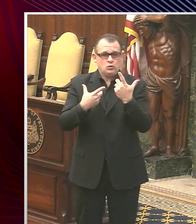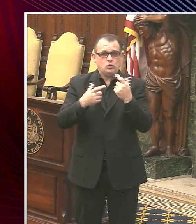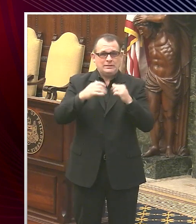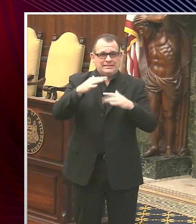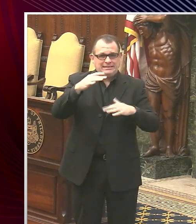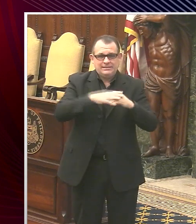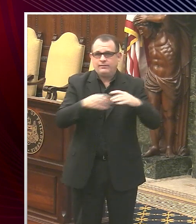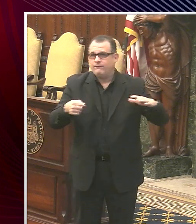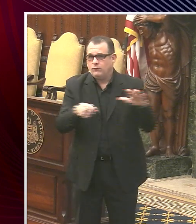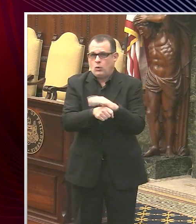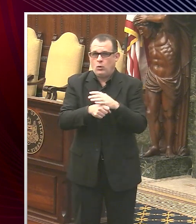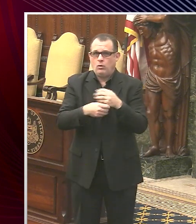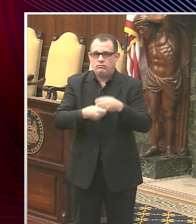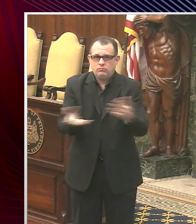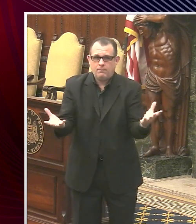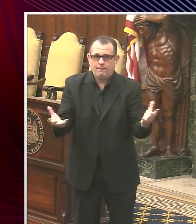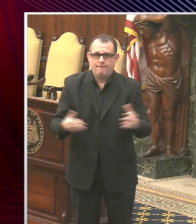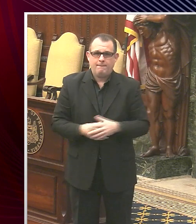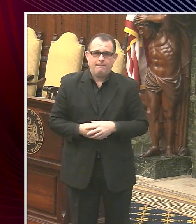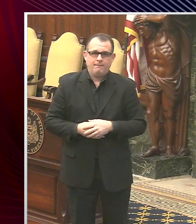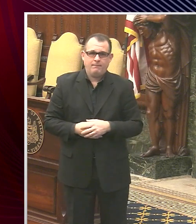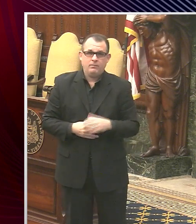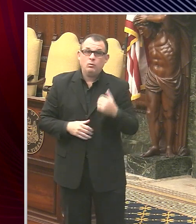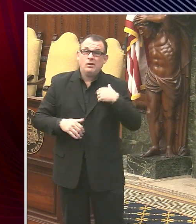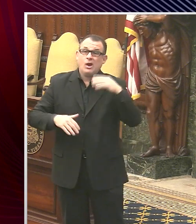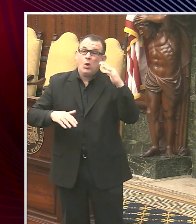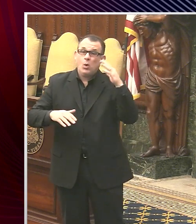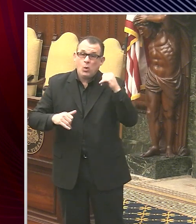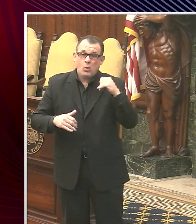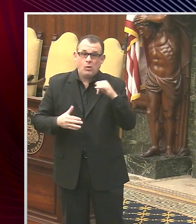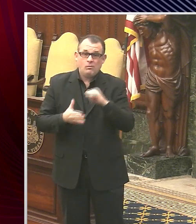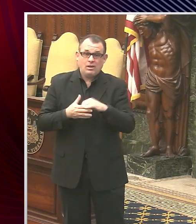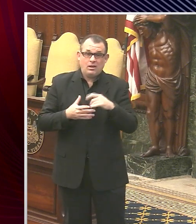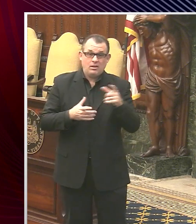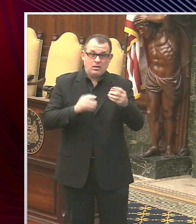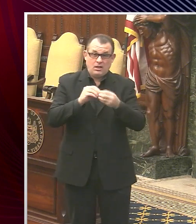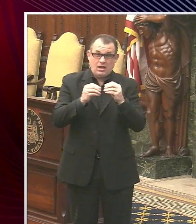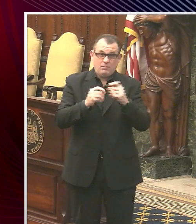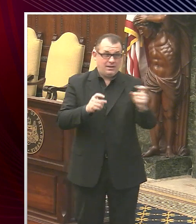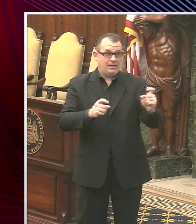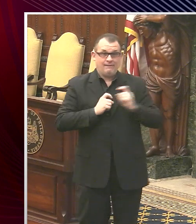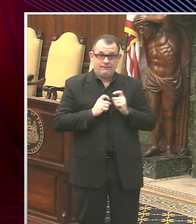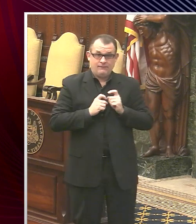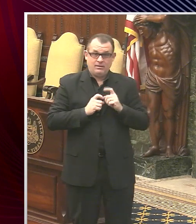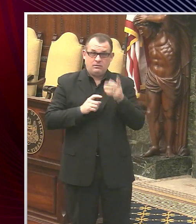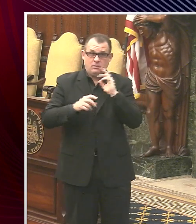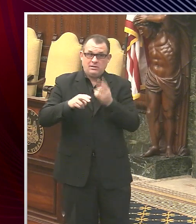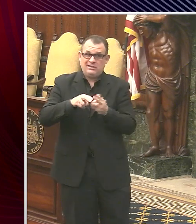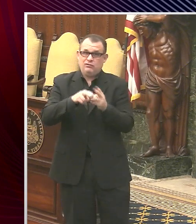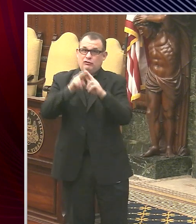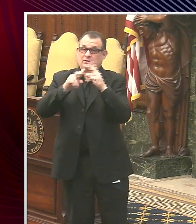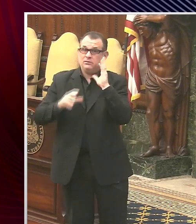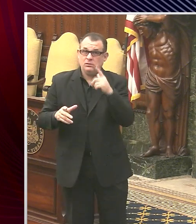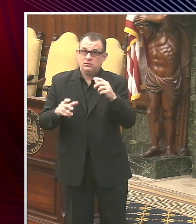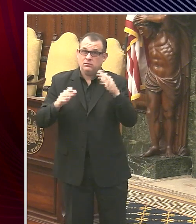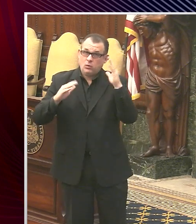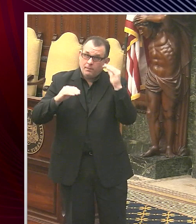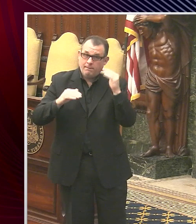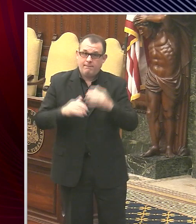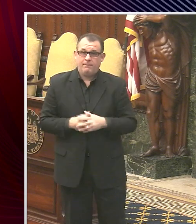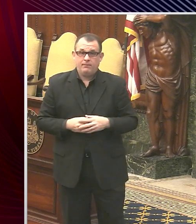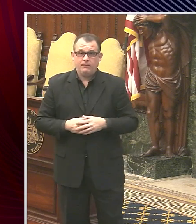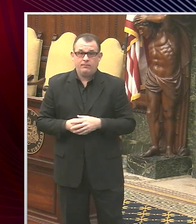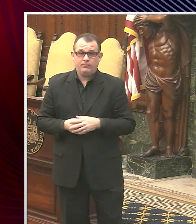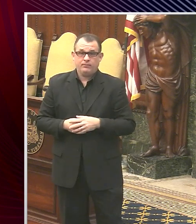Philadelphia. So we certainly hope that the delivery of vaccines to us increases. Now, what are we doing with that vaccine?